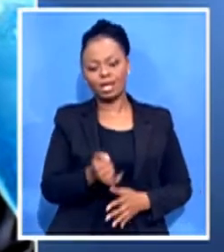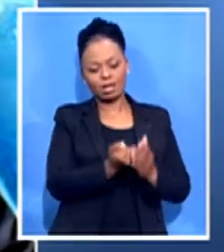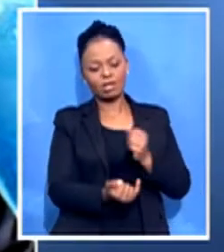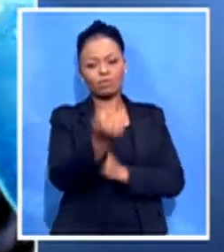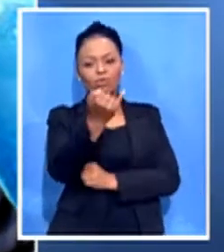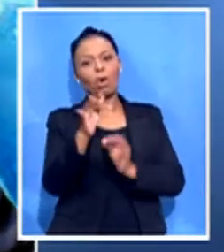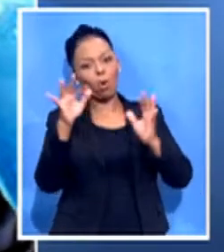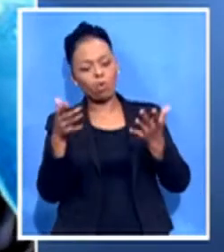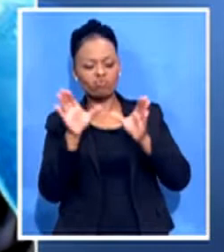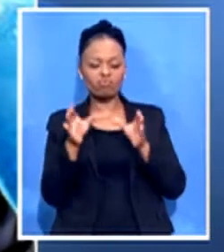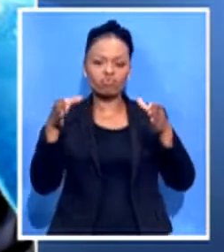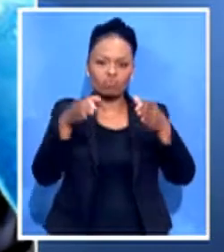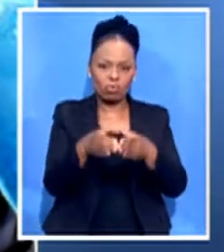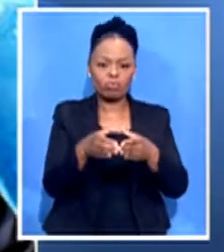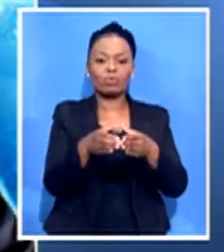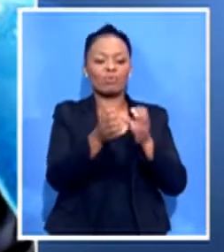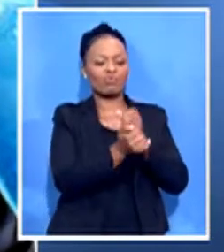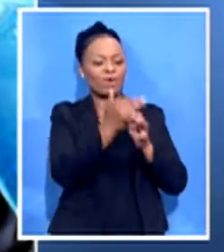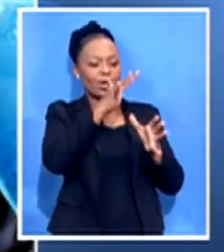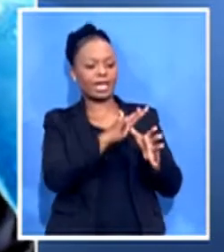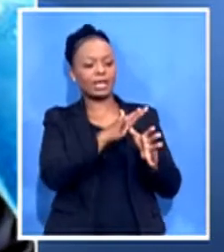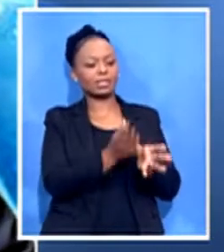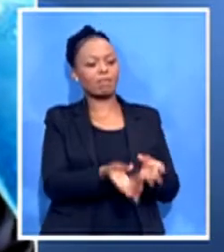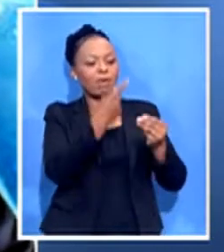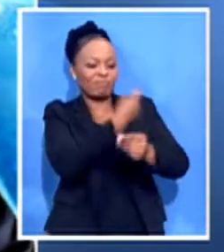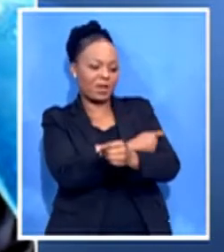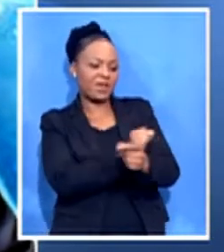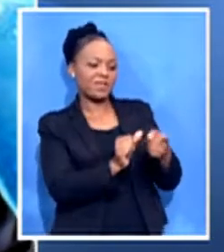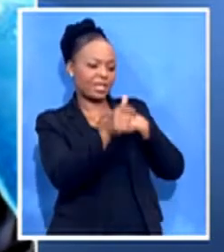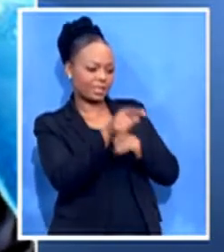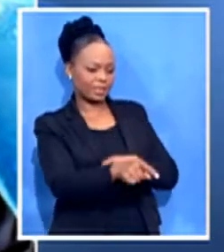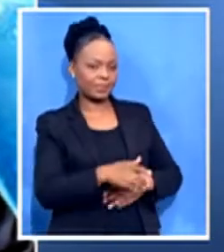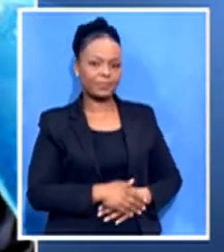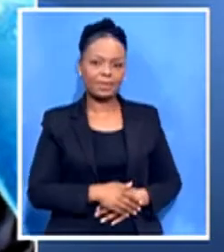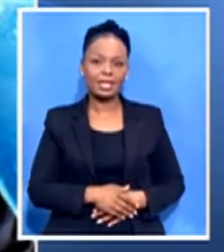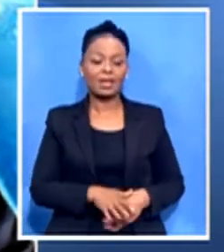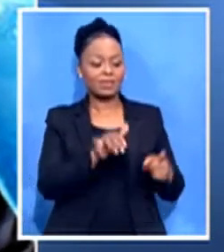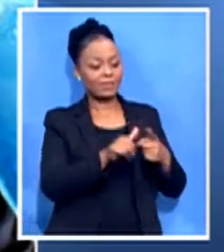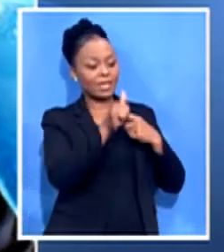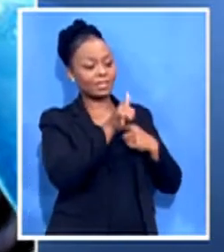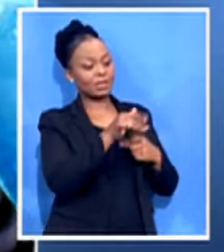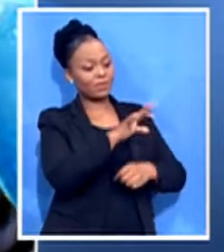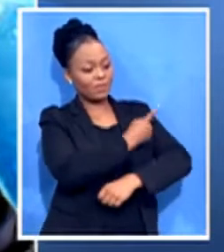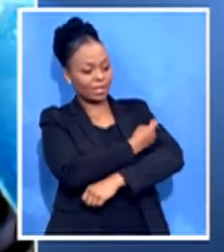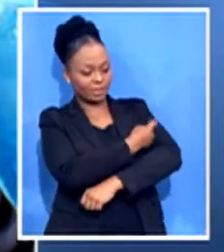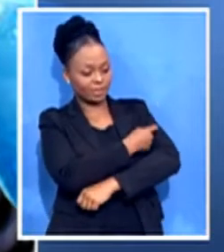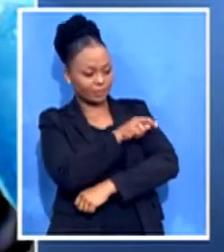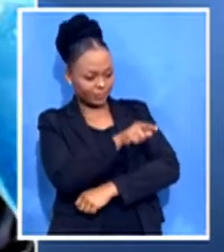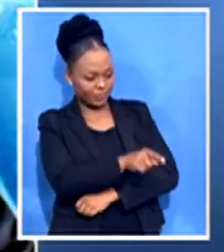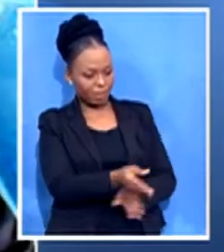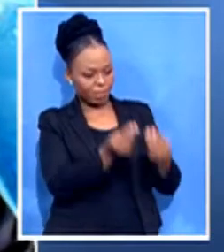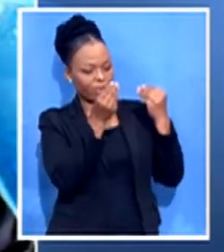for vaccination in the first round of vaccines that will be received. And that's what determines the 10% of